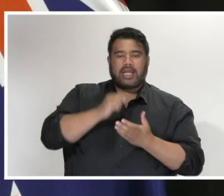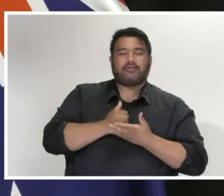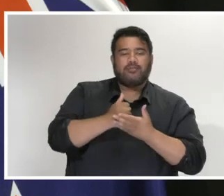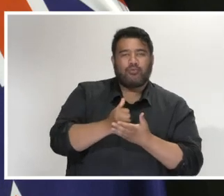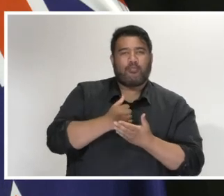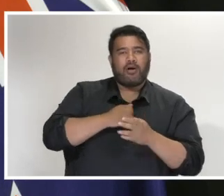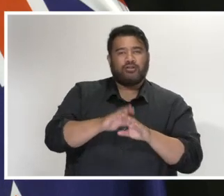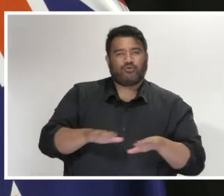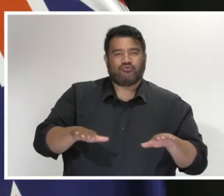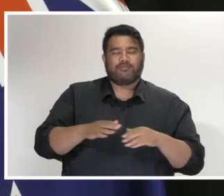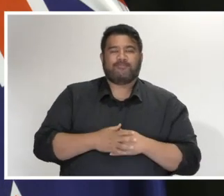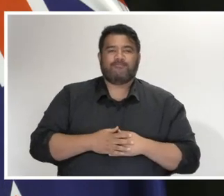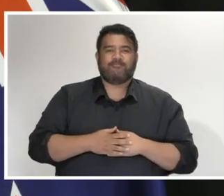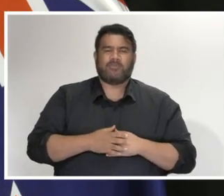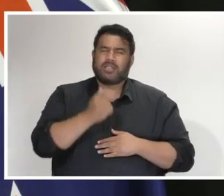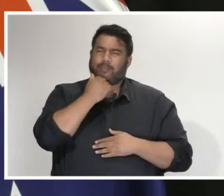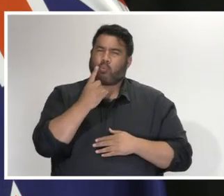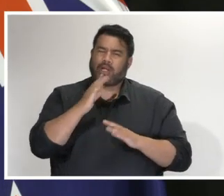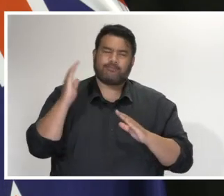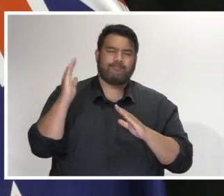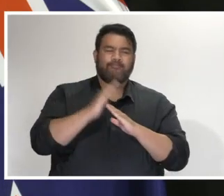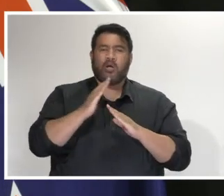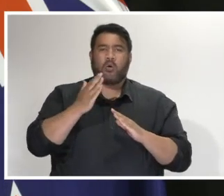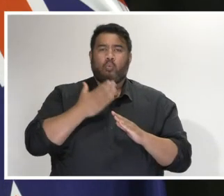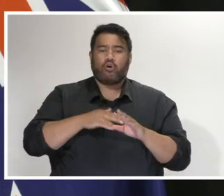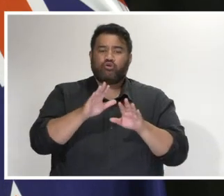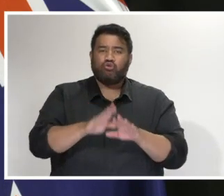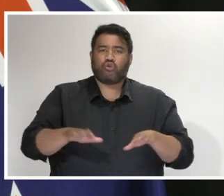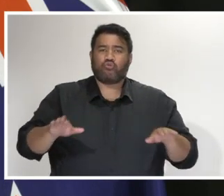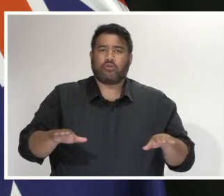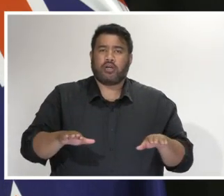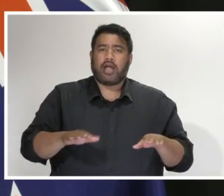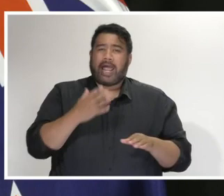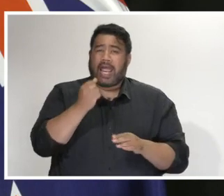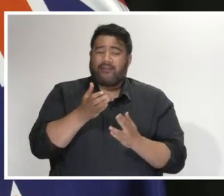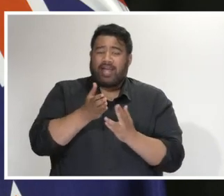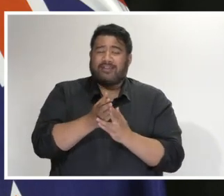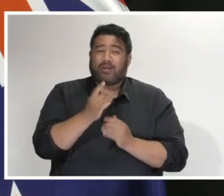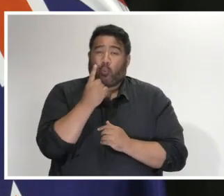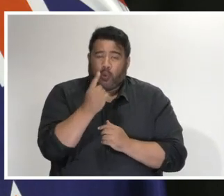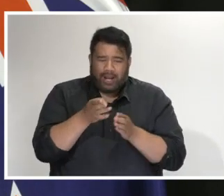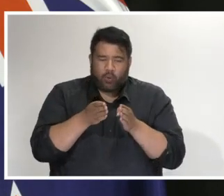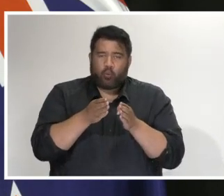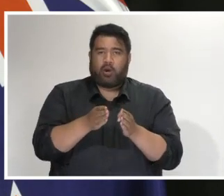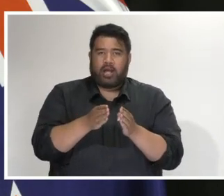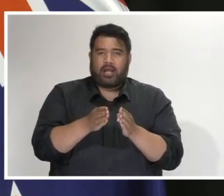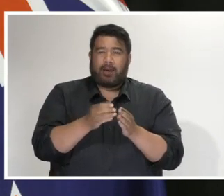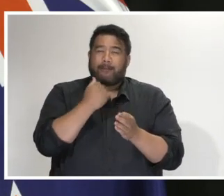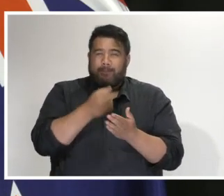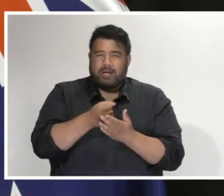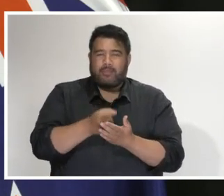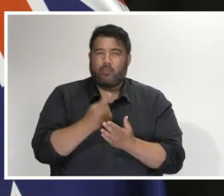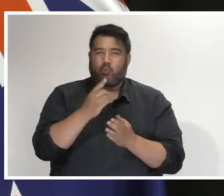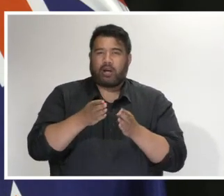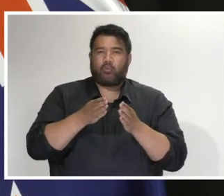that all families have access to at least one learning channel from home from the time that